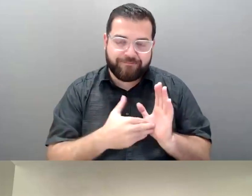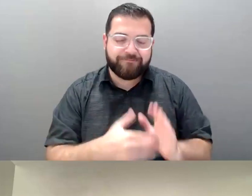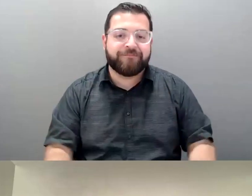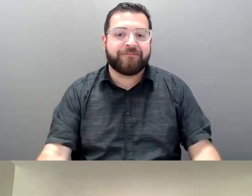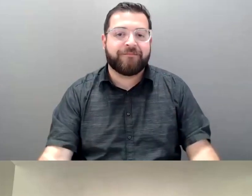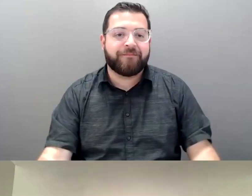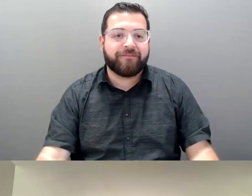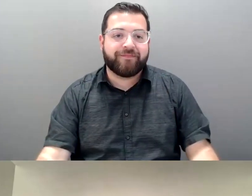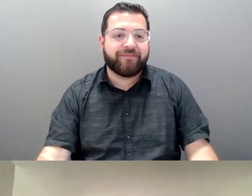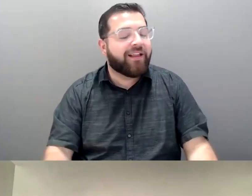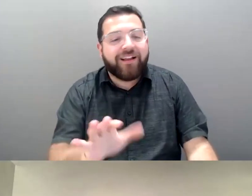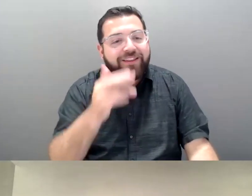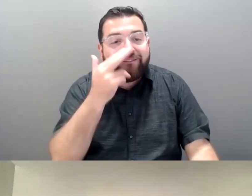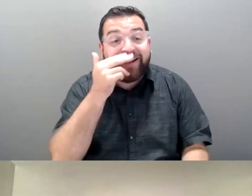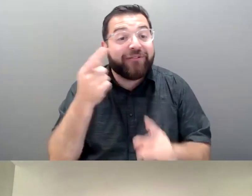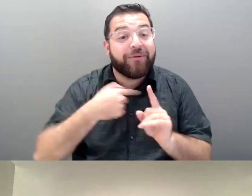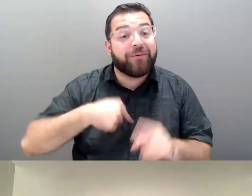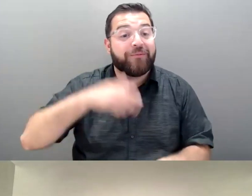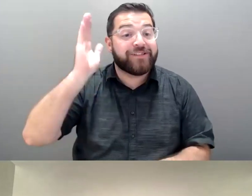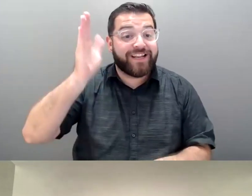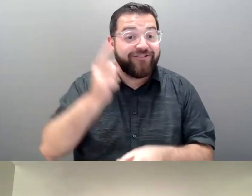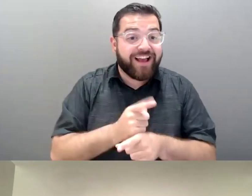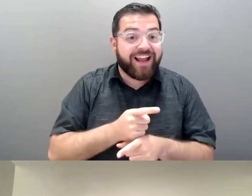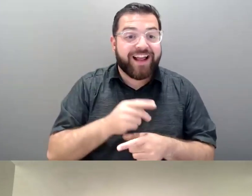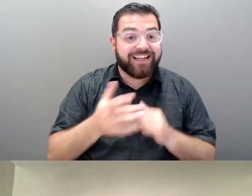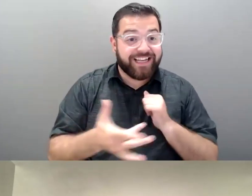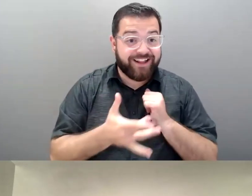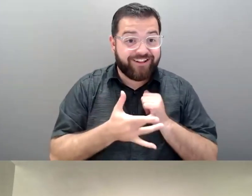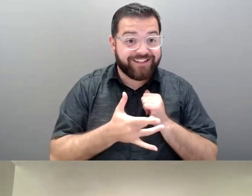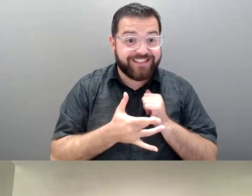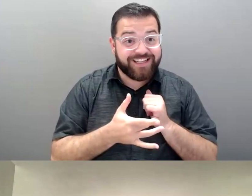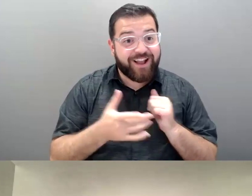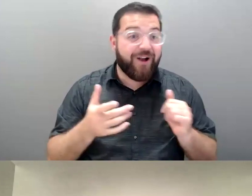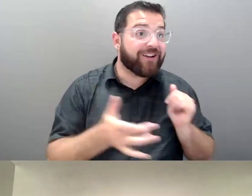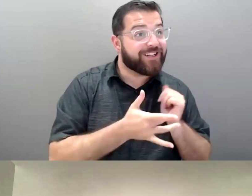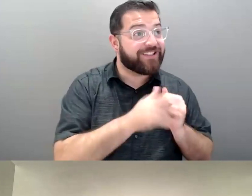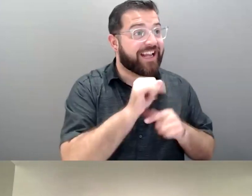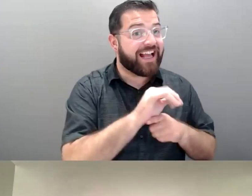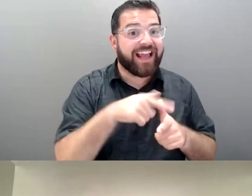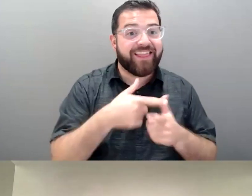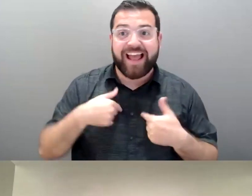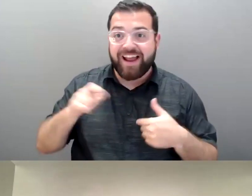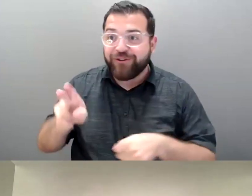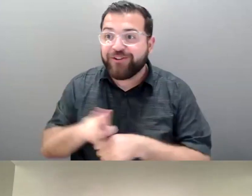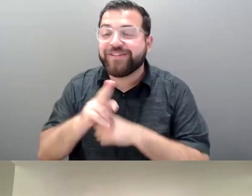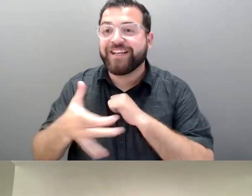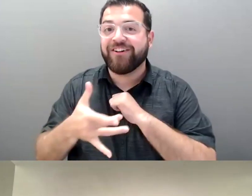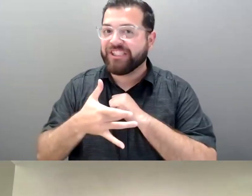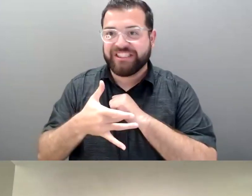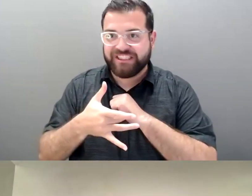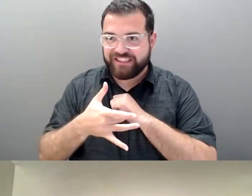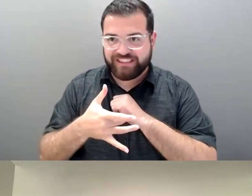Isn't it? It's always so funny when we're presenting on anything like technology related and we're just doing like a terrible job with the technology.